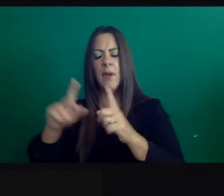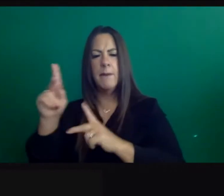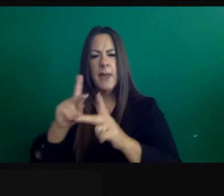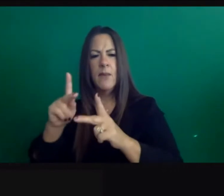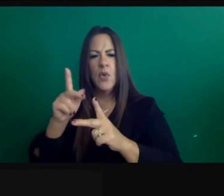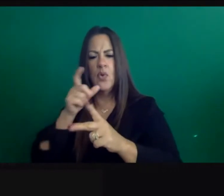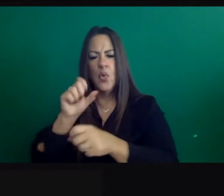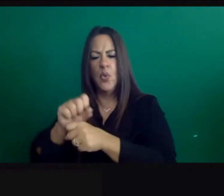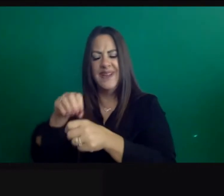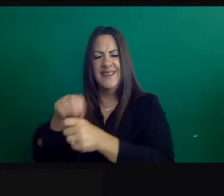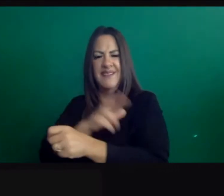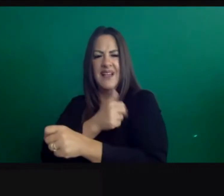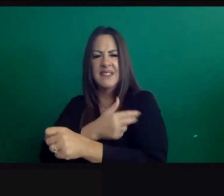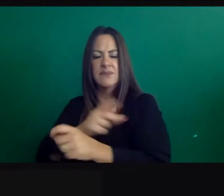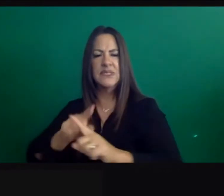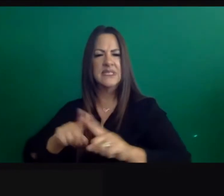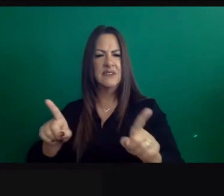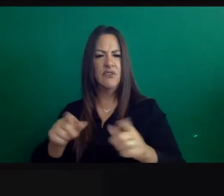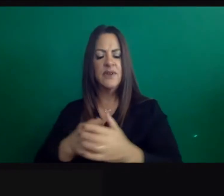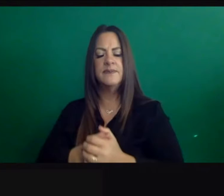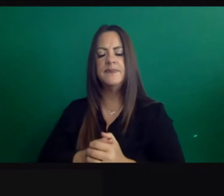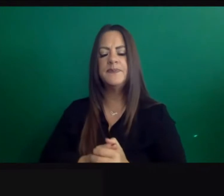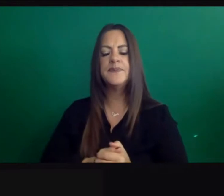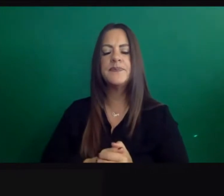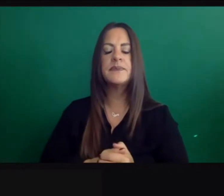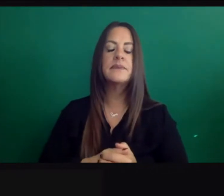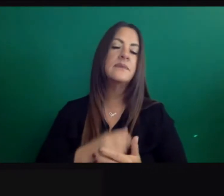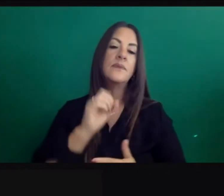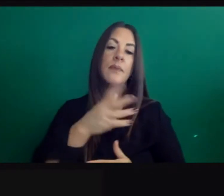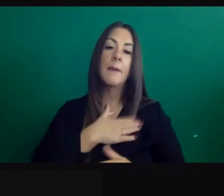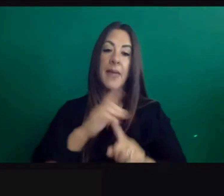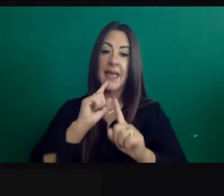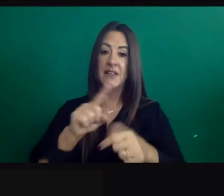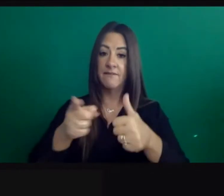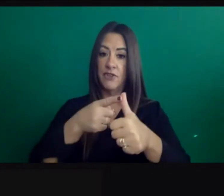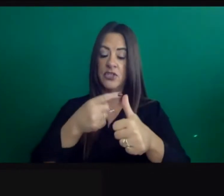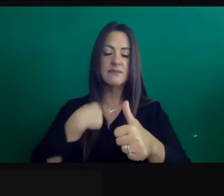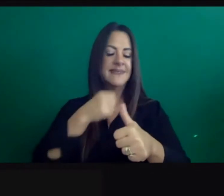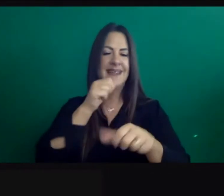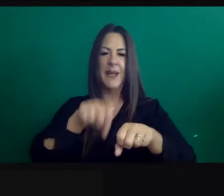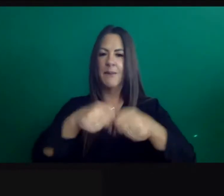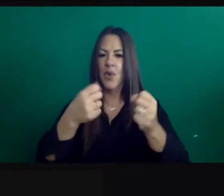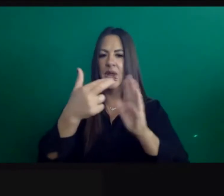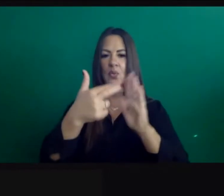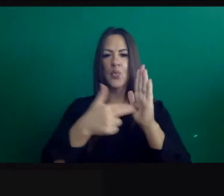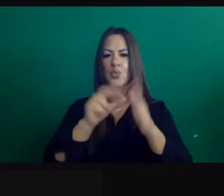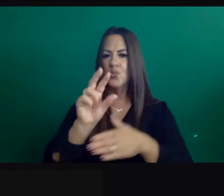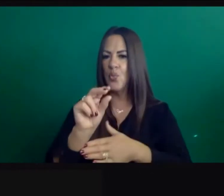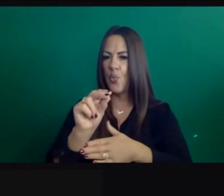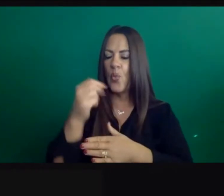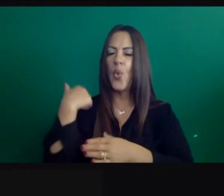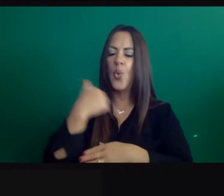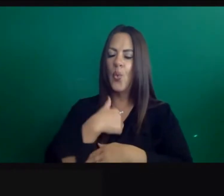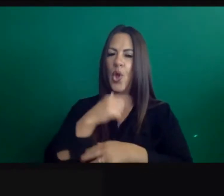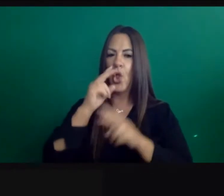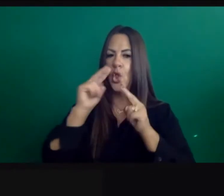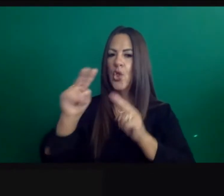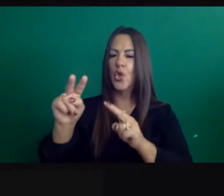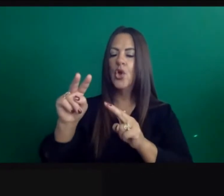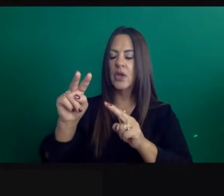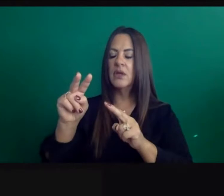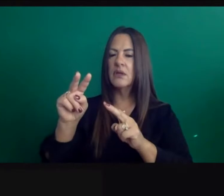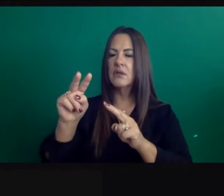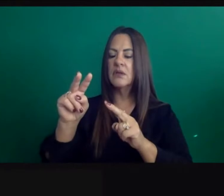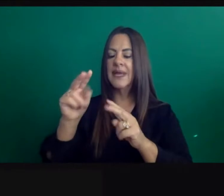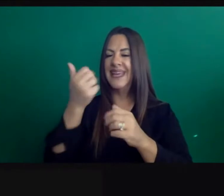I would say we're not breaking our own rules. On the first, we've always said that we'd look at projections 4 weeks out from any date